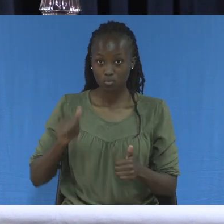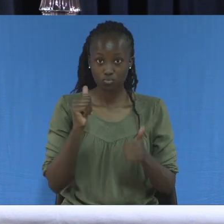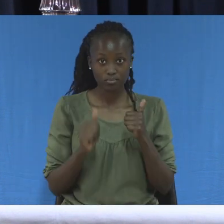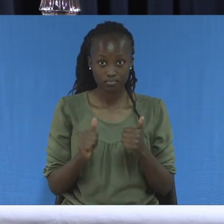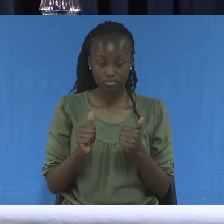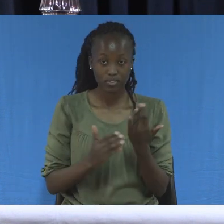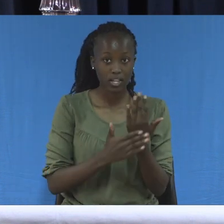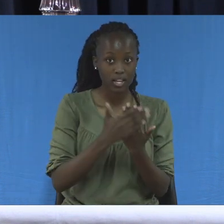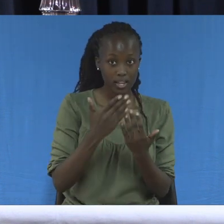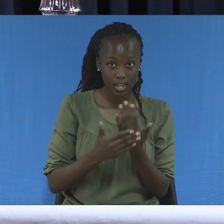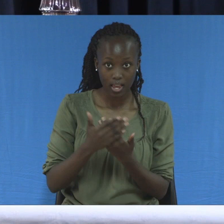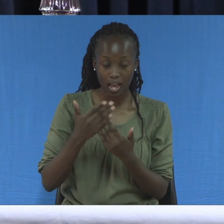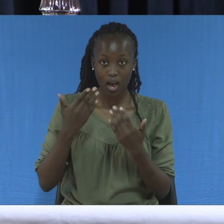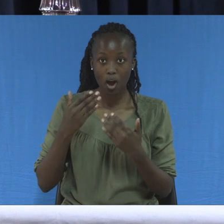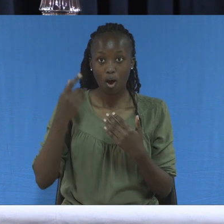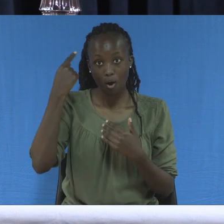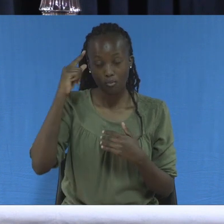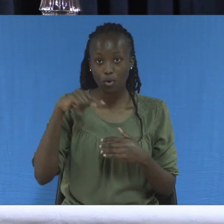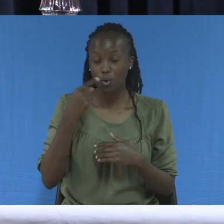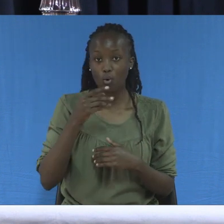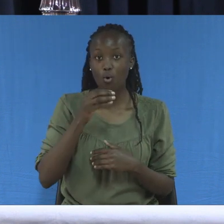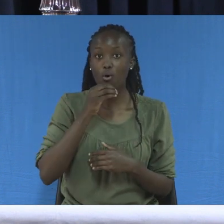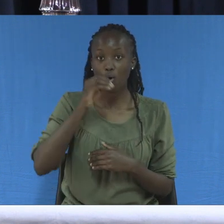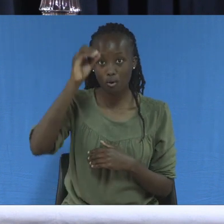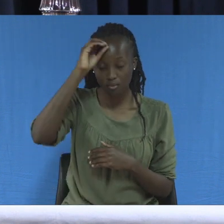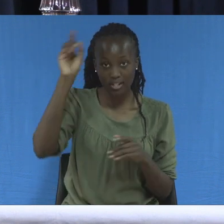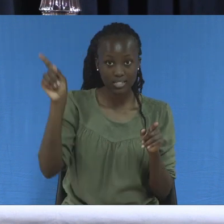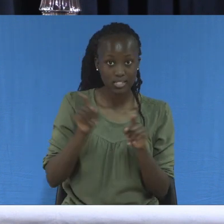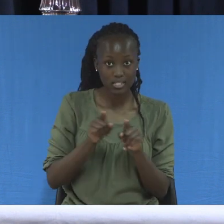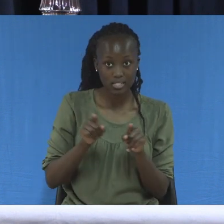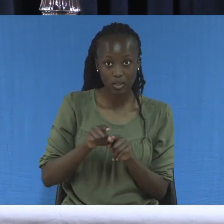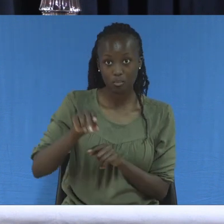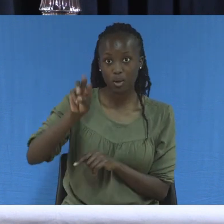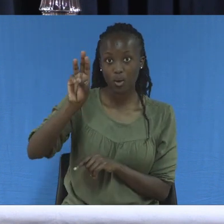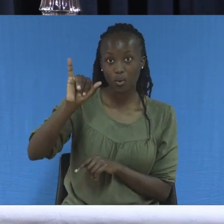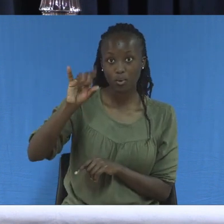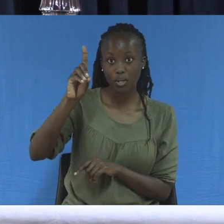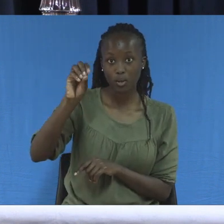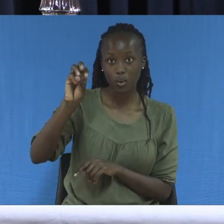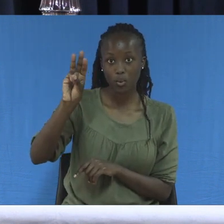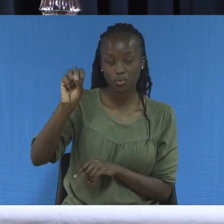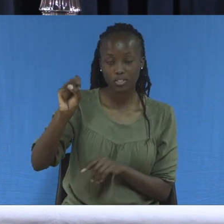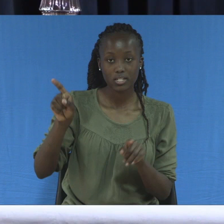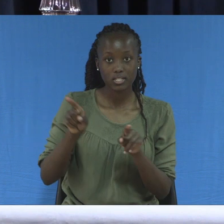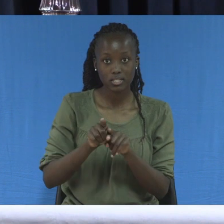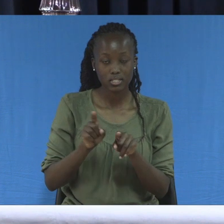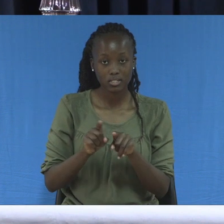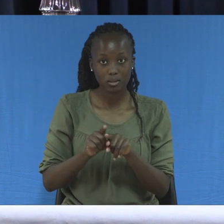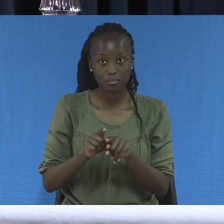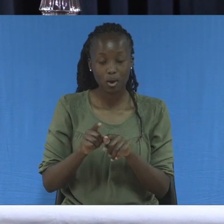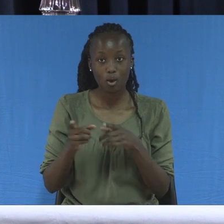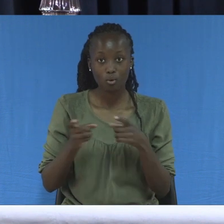look after orphans and widows in their distress, and to keep oneself